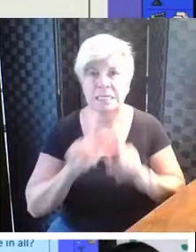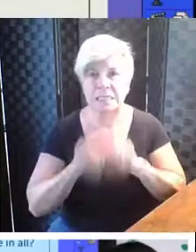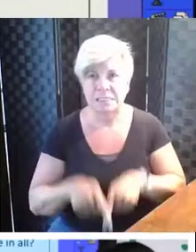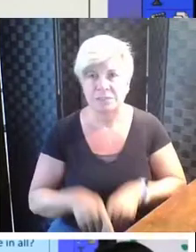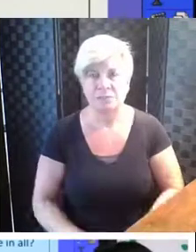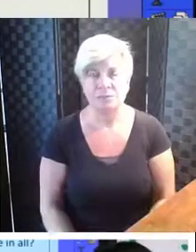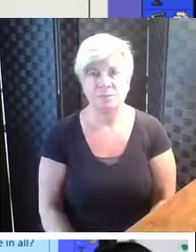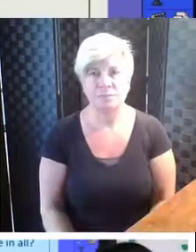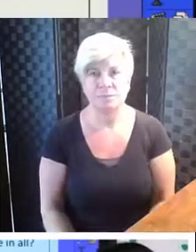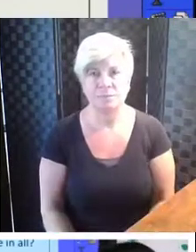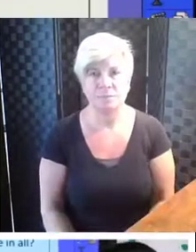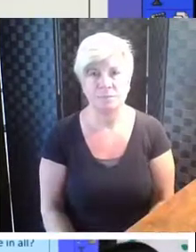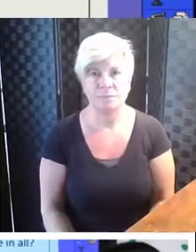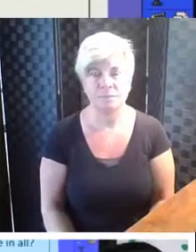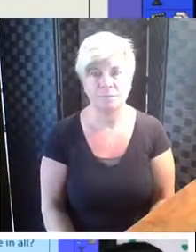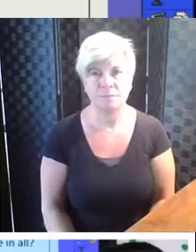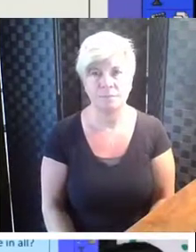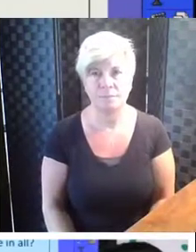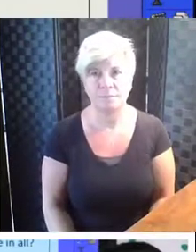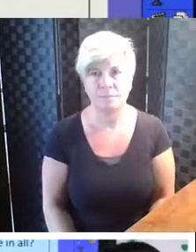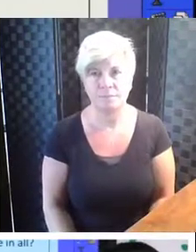Make sure your answer is complete.